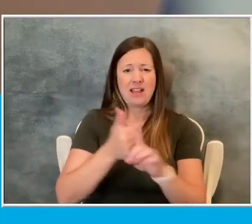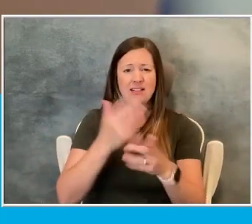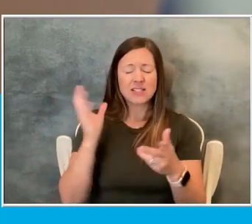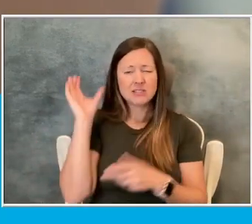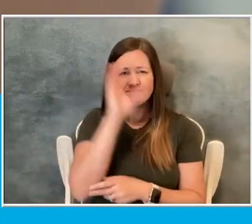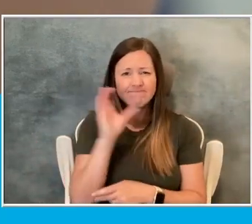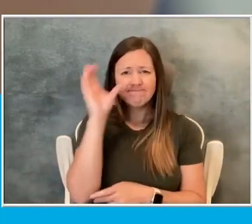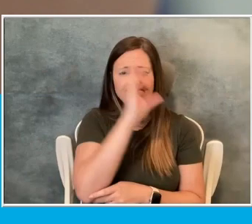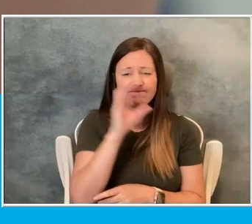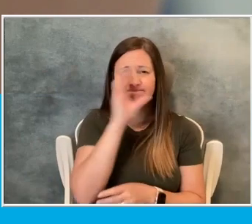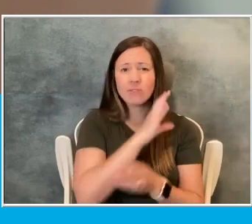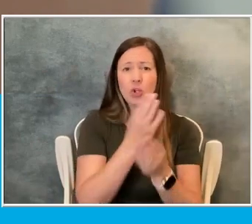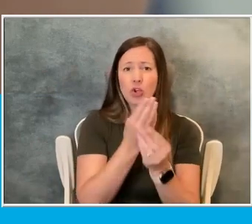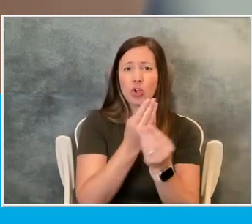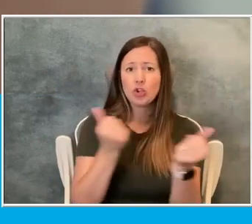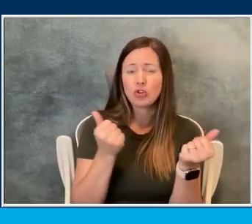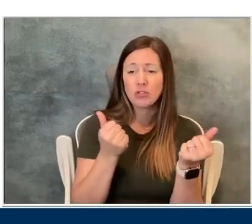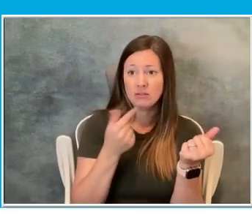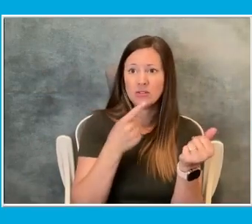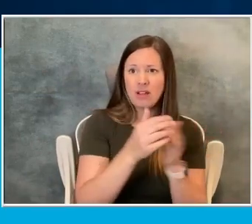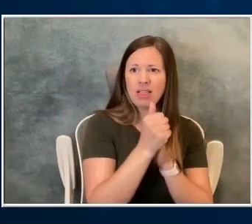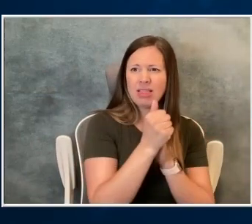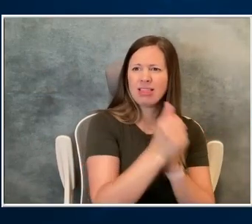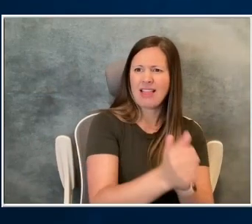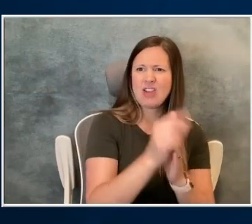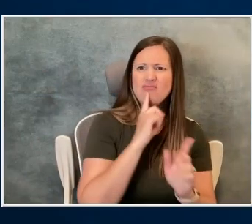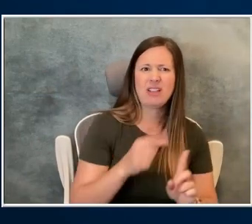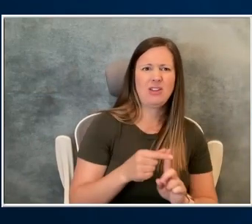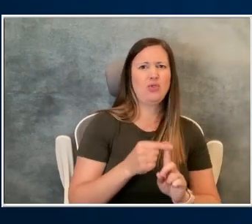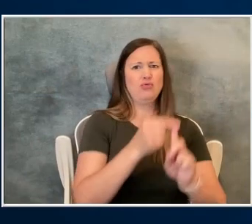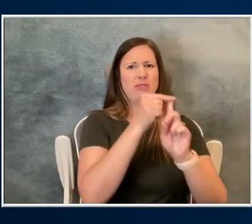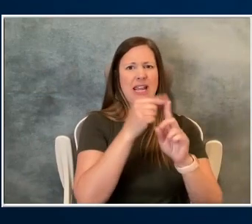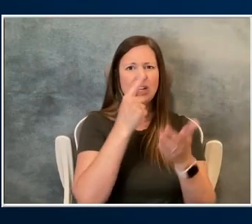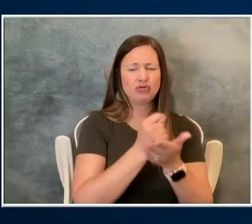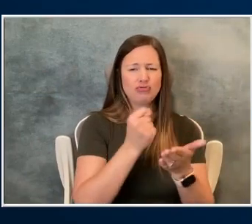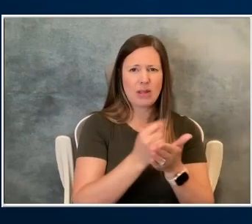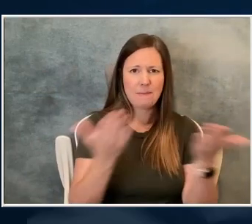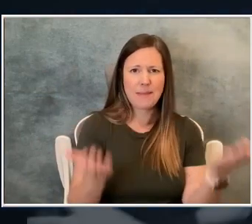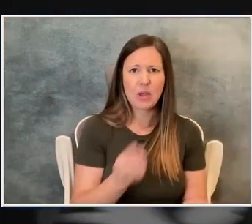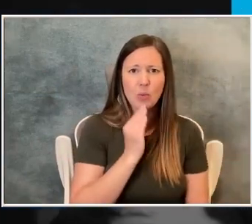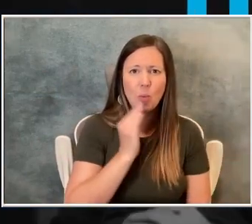led him to a unique treatment right here at home. Monday at 8.